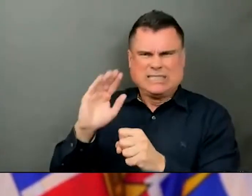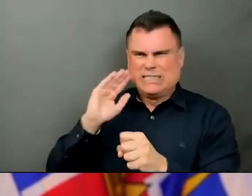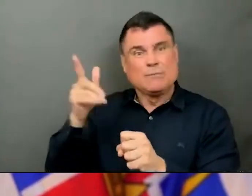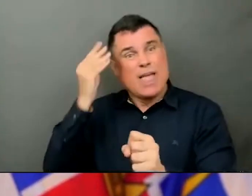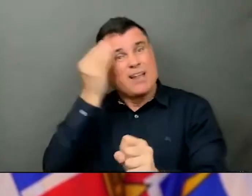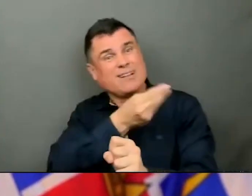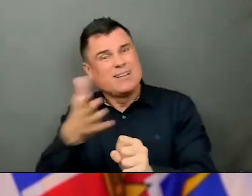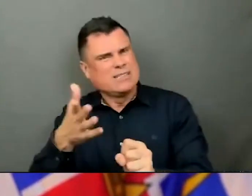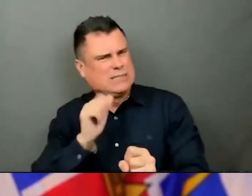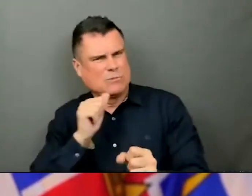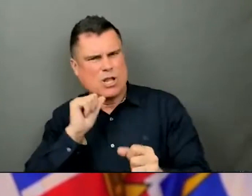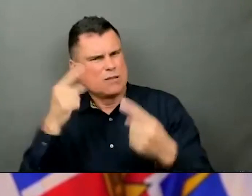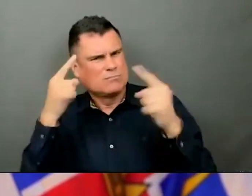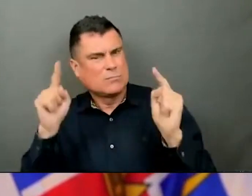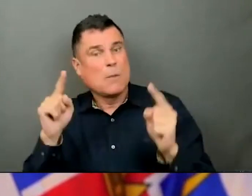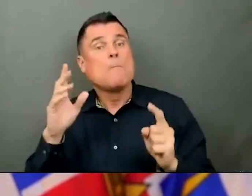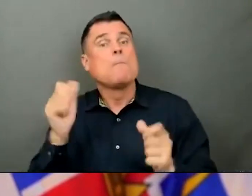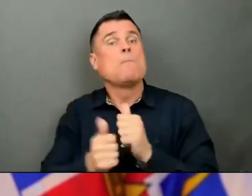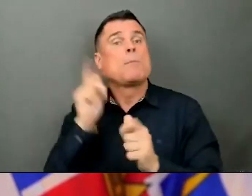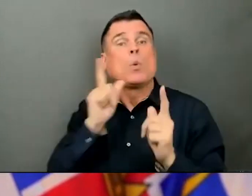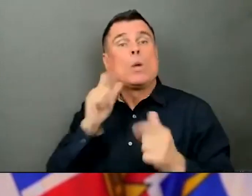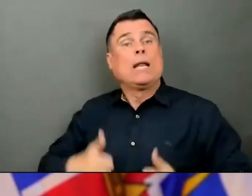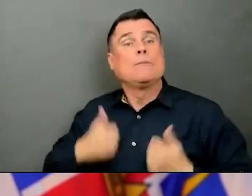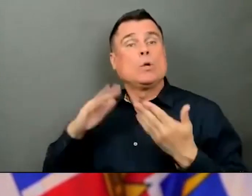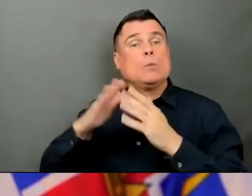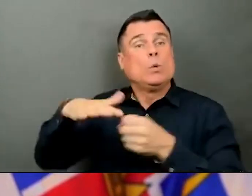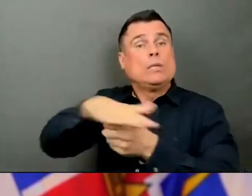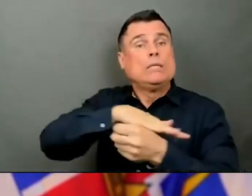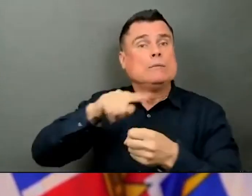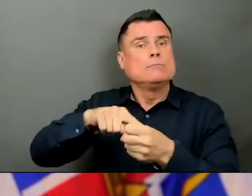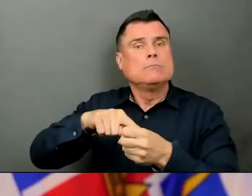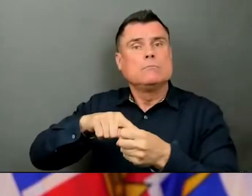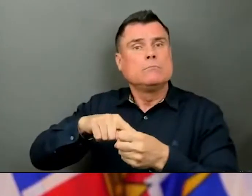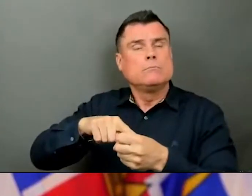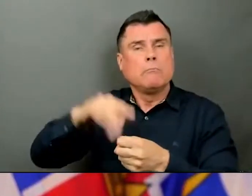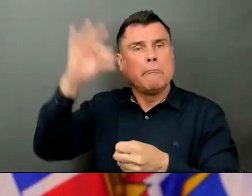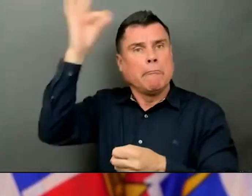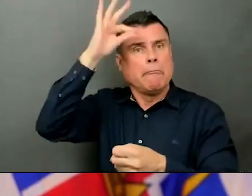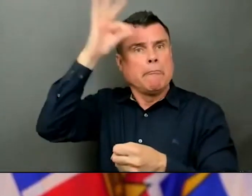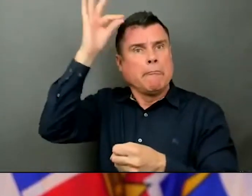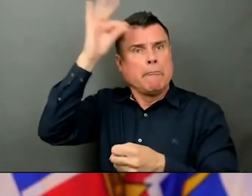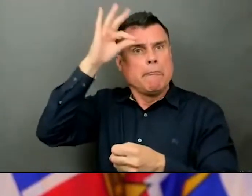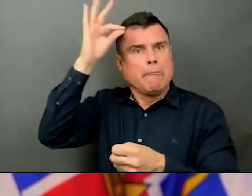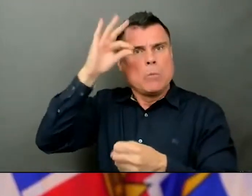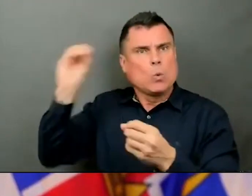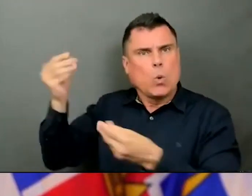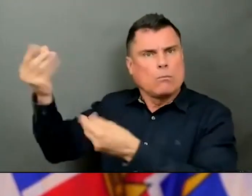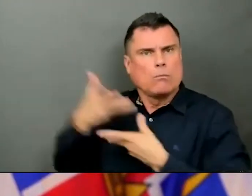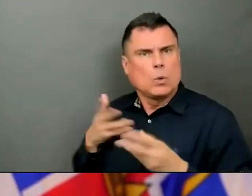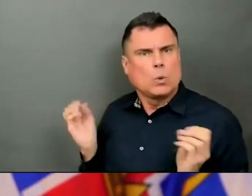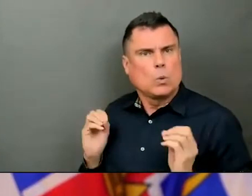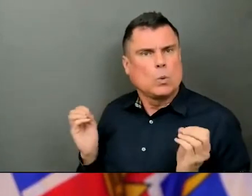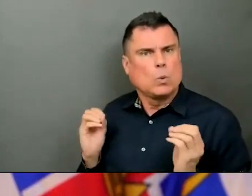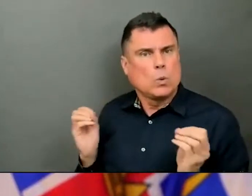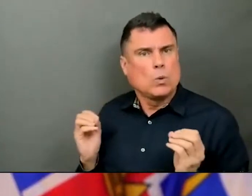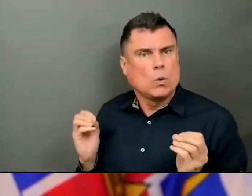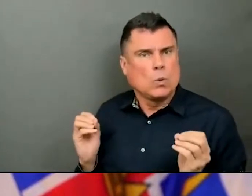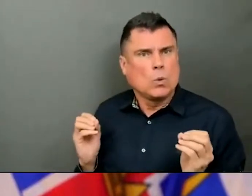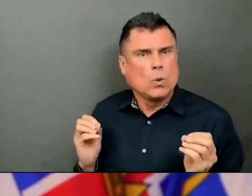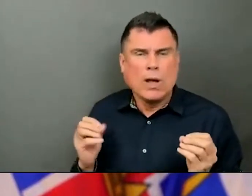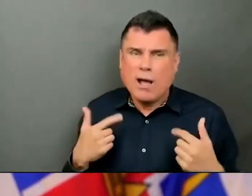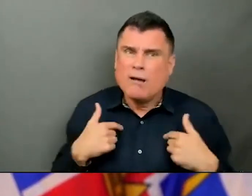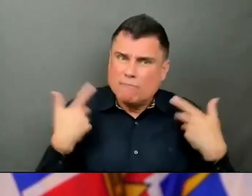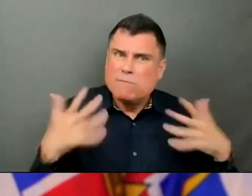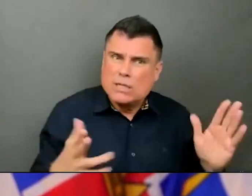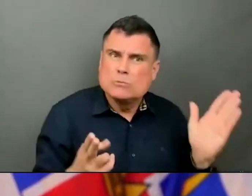majority of people who actually live in those communities that we're hearing from were not told about these clinics, even though they had all registered online